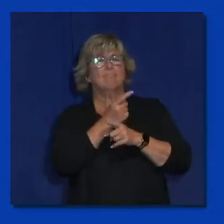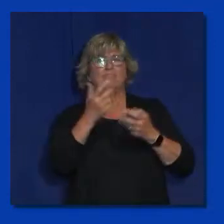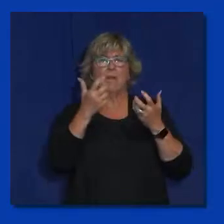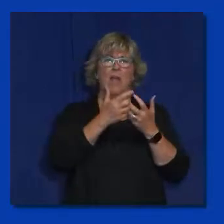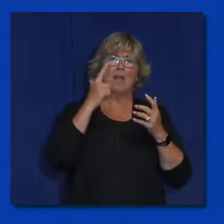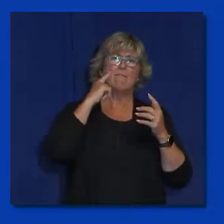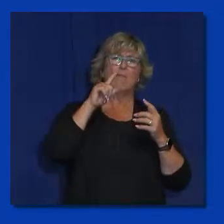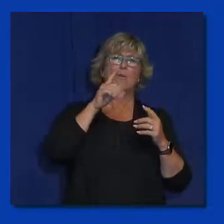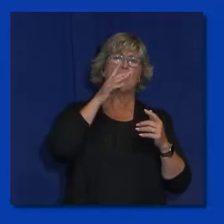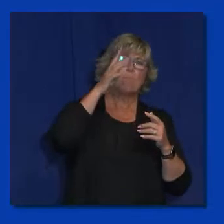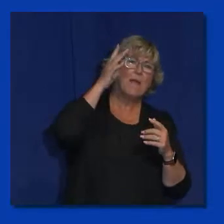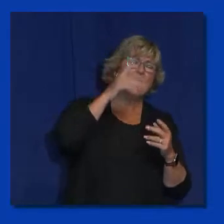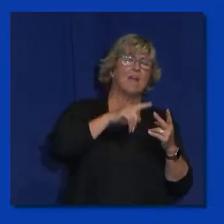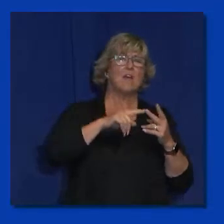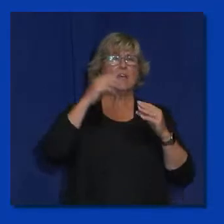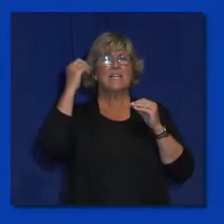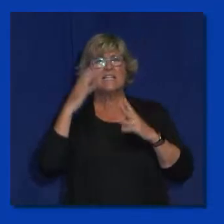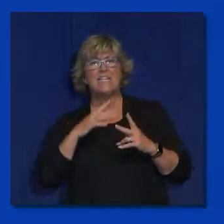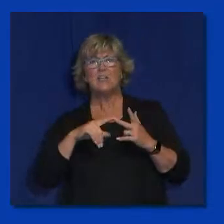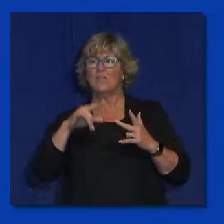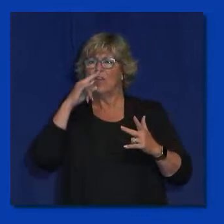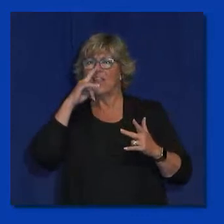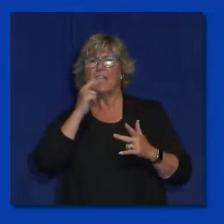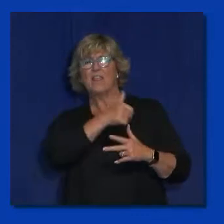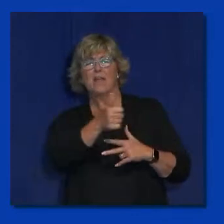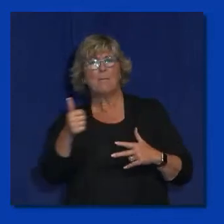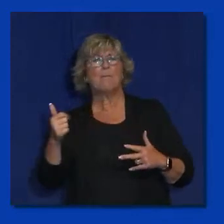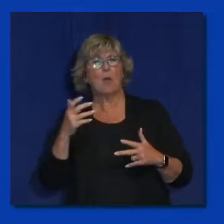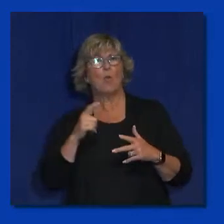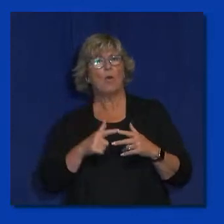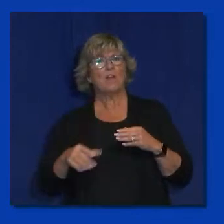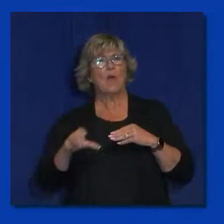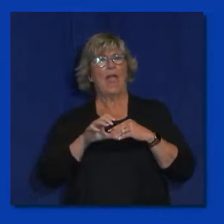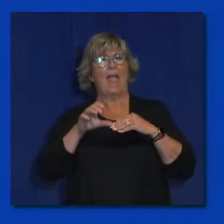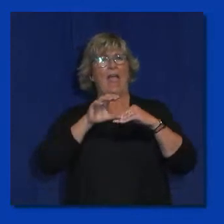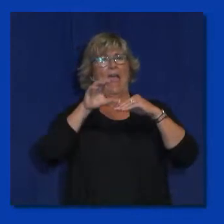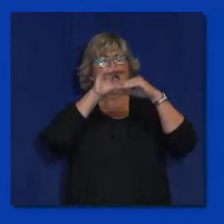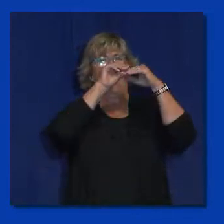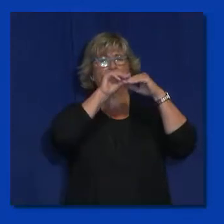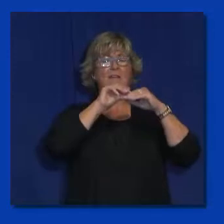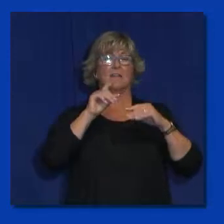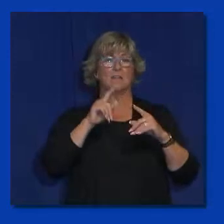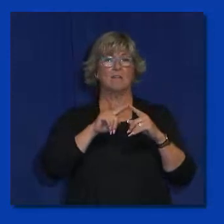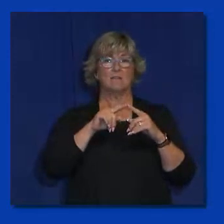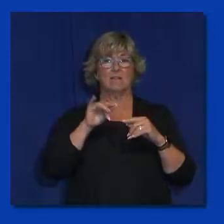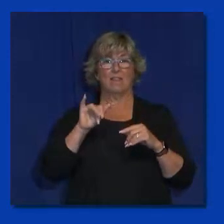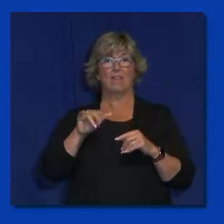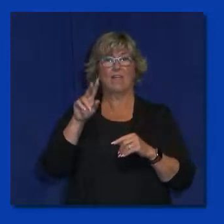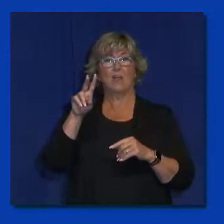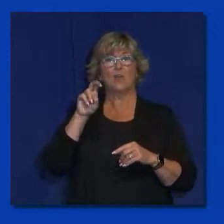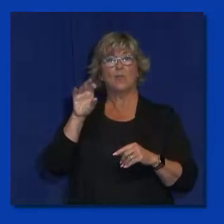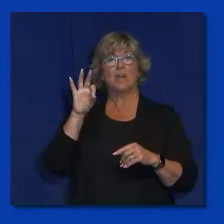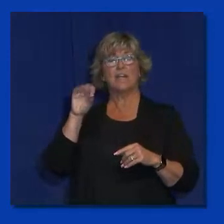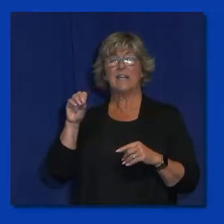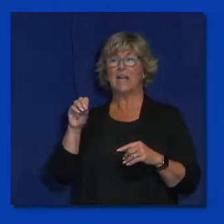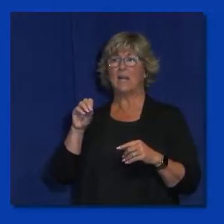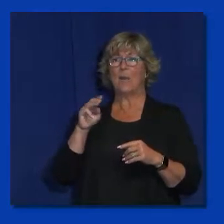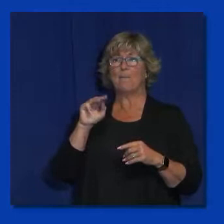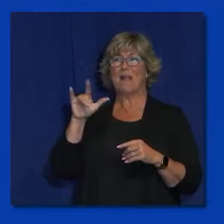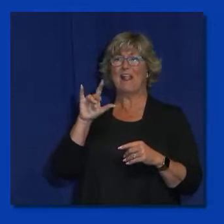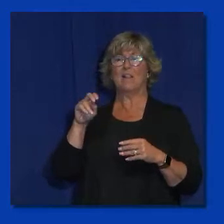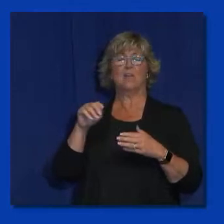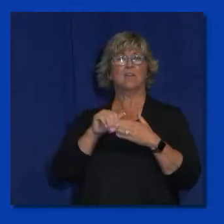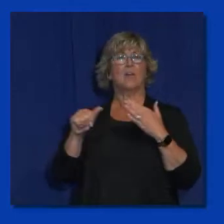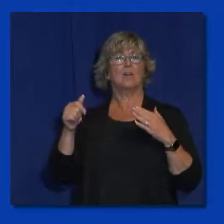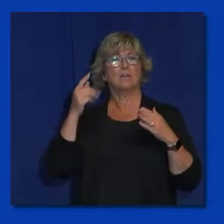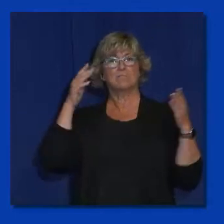parents, for teachers, for kids themselves. And we want to build on all that, and that's reflected in this additional $290 million